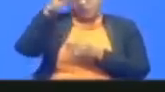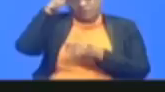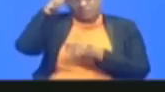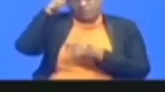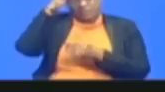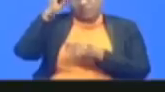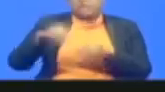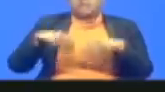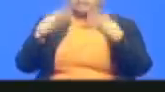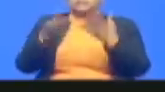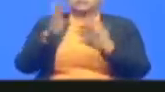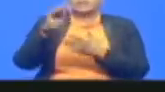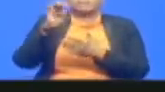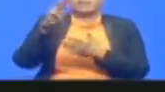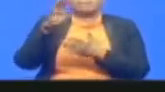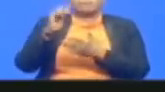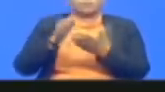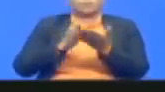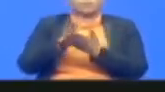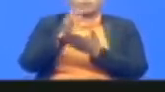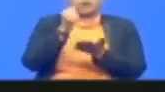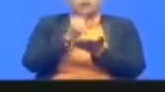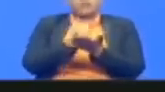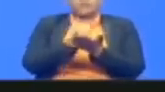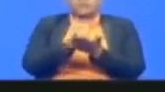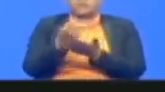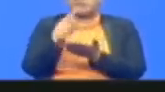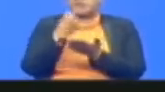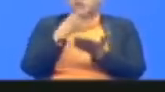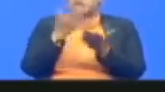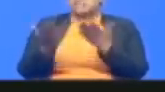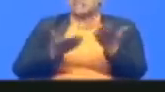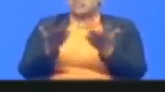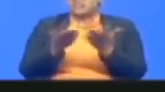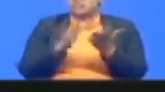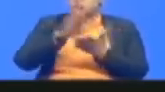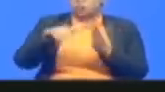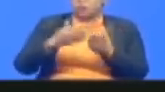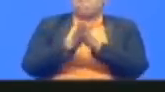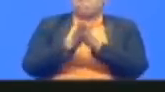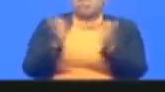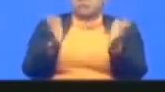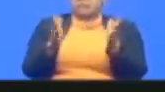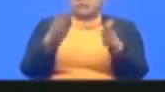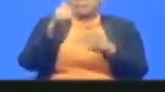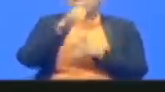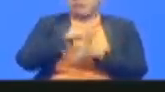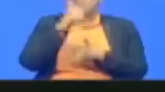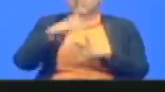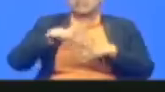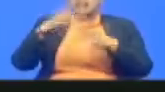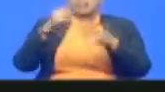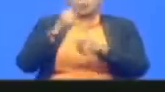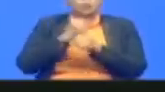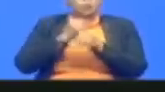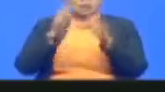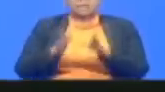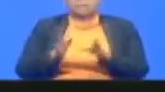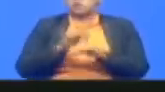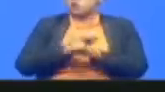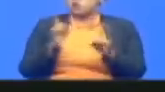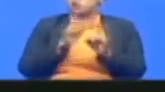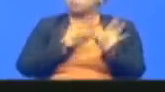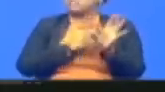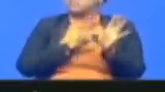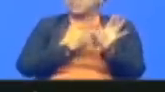a memo through their Office of Director of Medical Services to all public and private health workers not to participate in trainings on